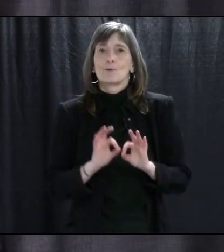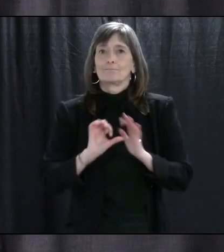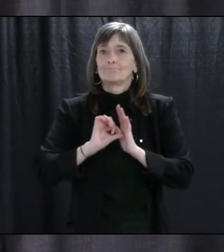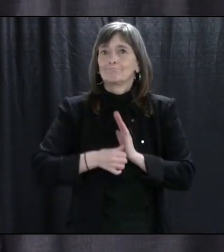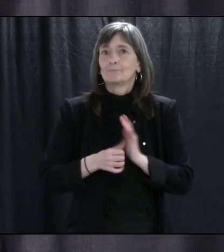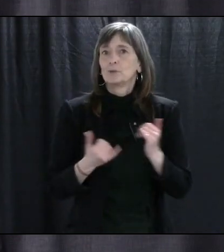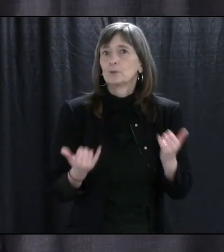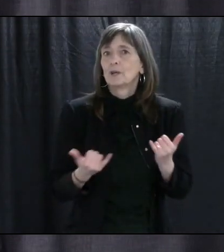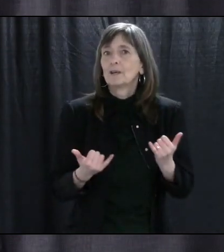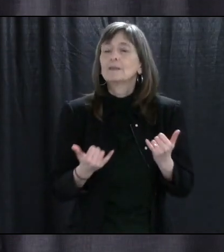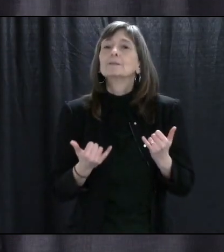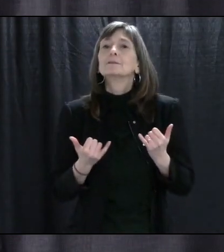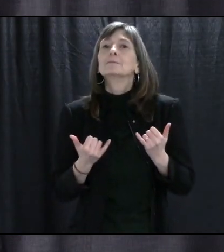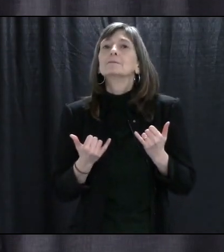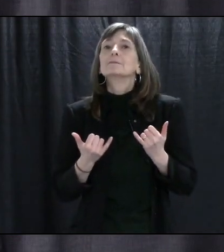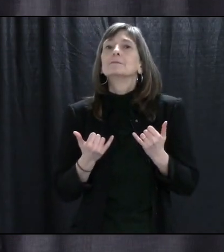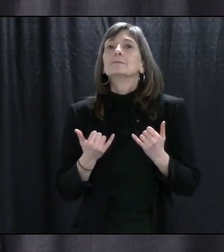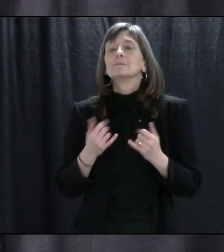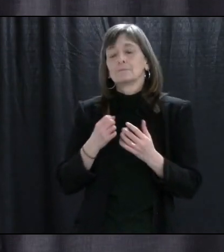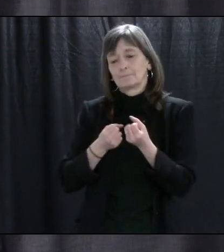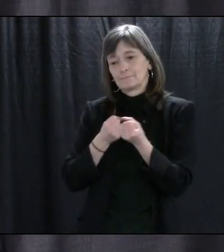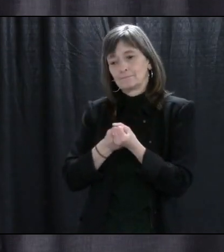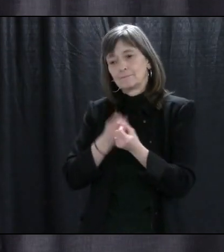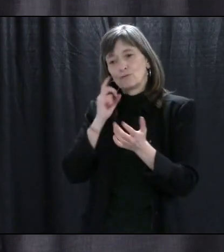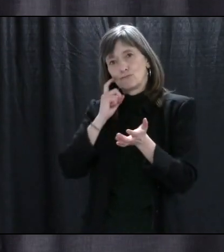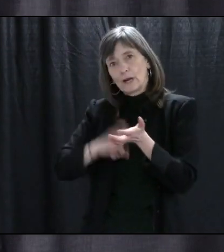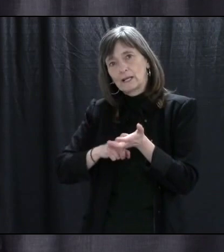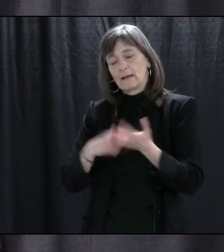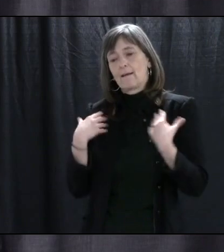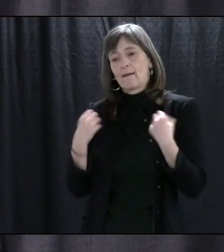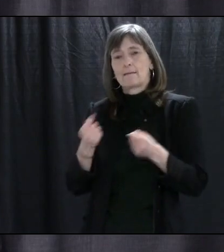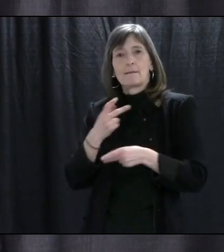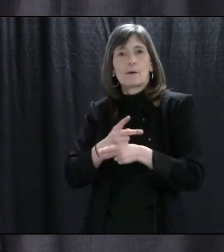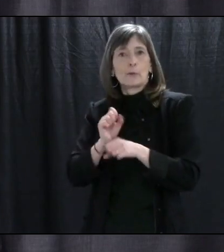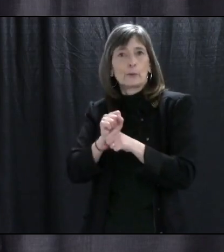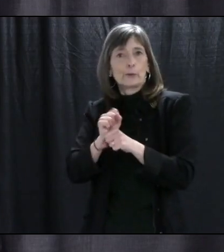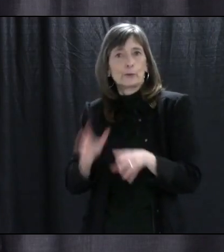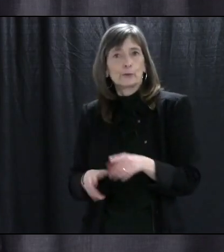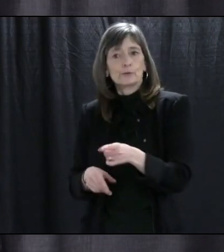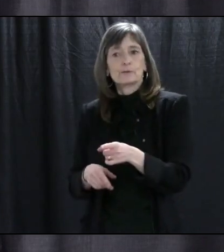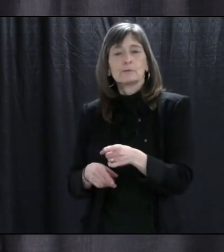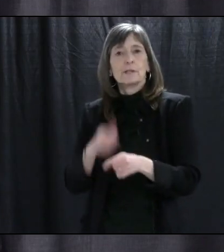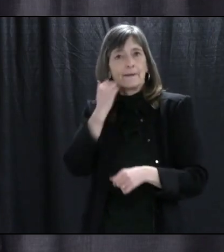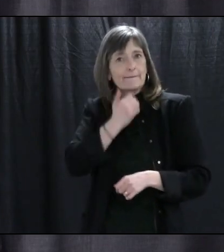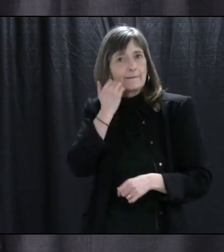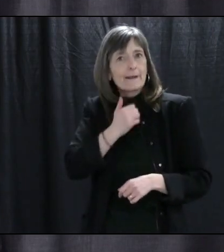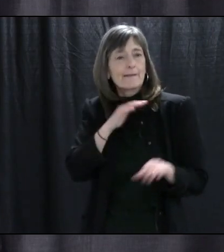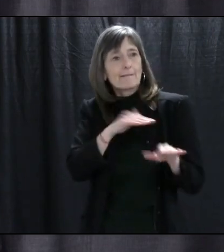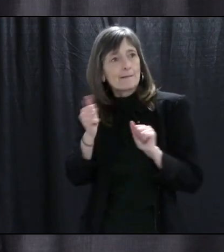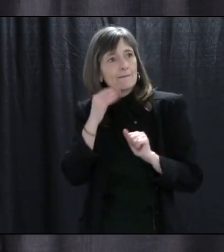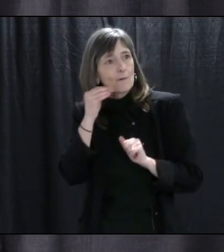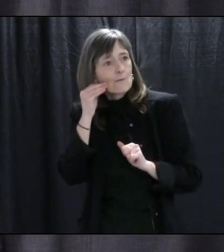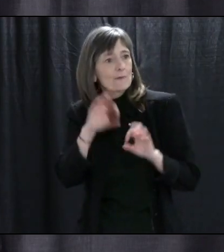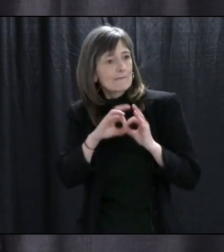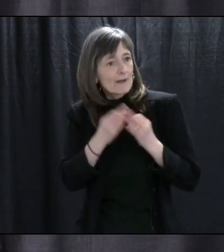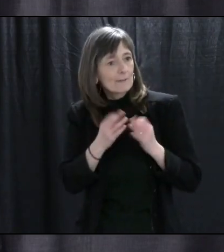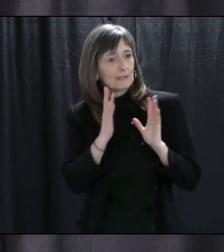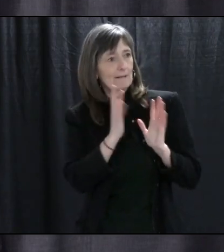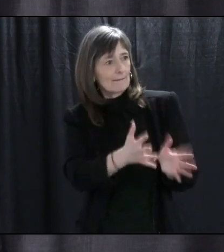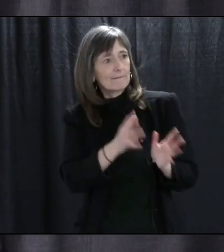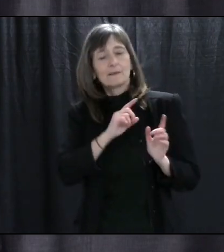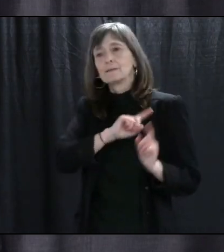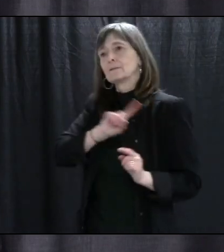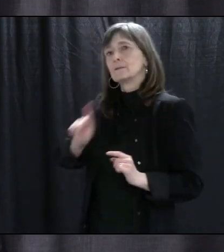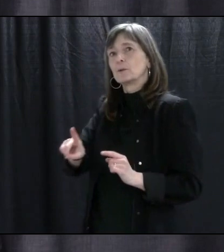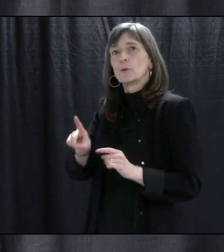incredible dedication of our province's healthcare workers. To the hundreds of you who leave the safety of your homes and families each and every day to